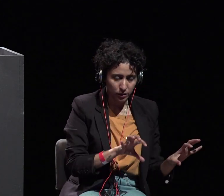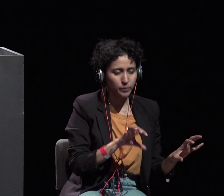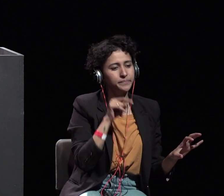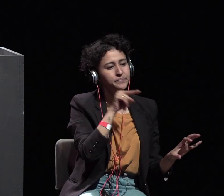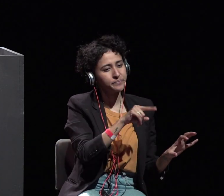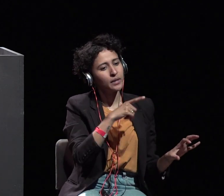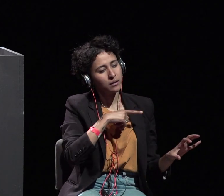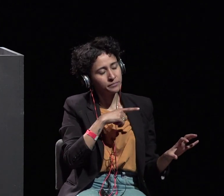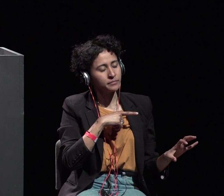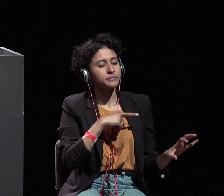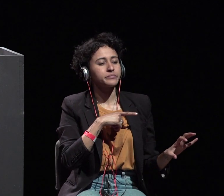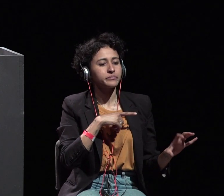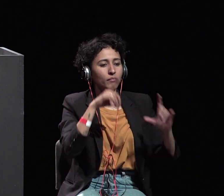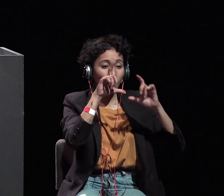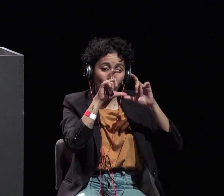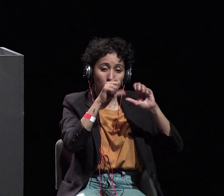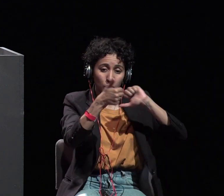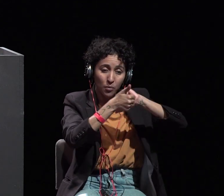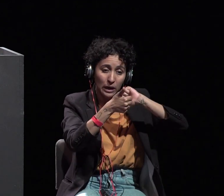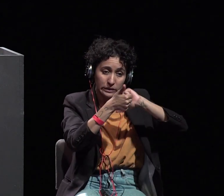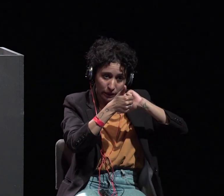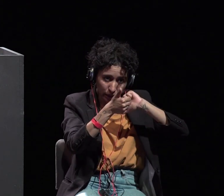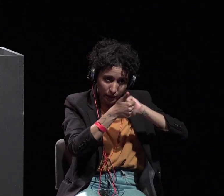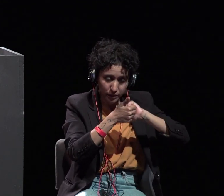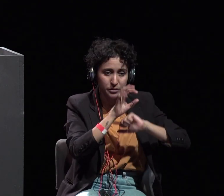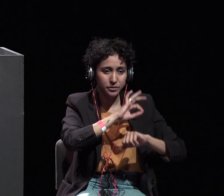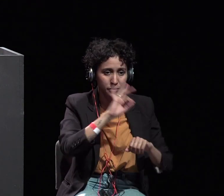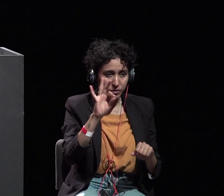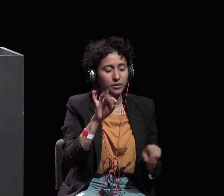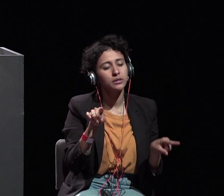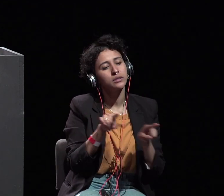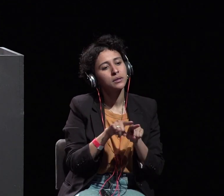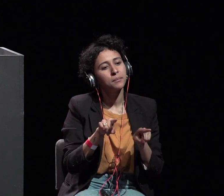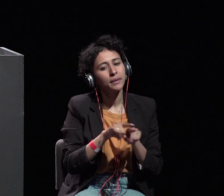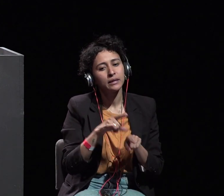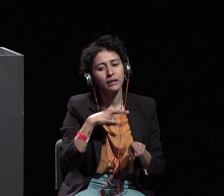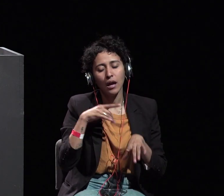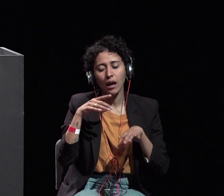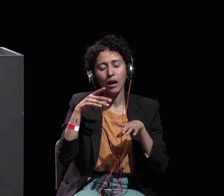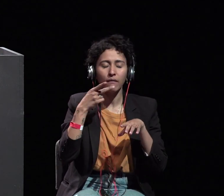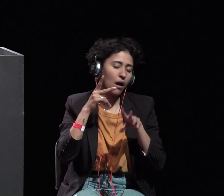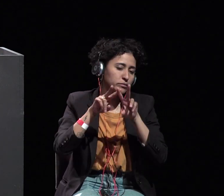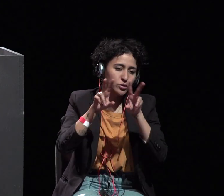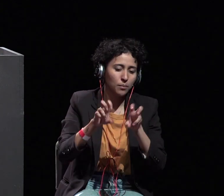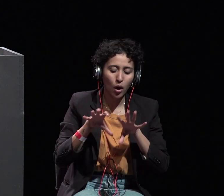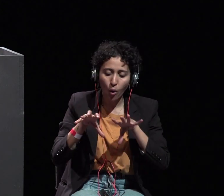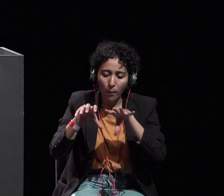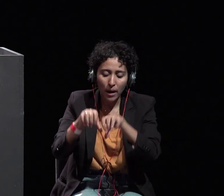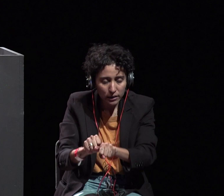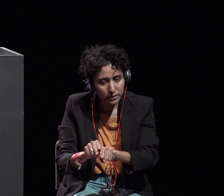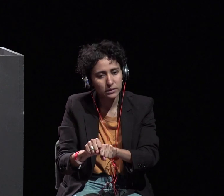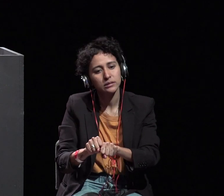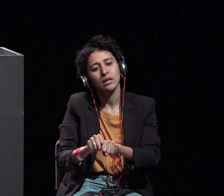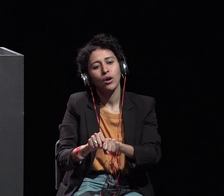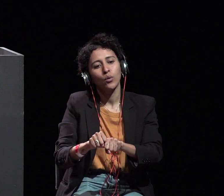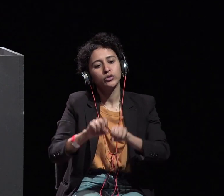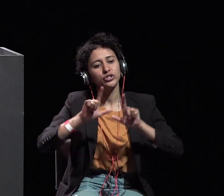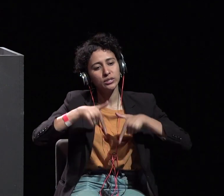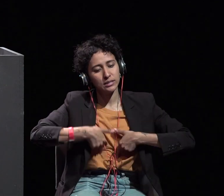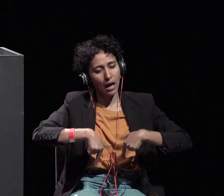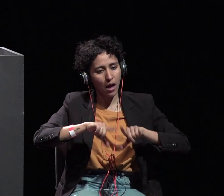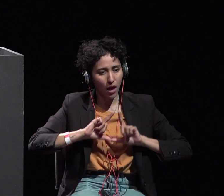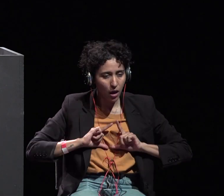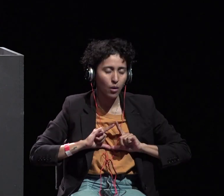of Palestinians and Israeli settlers without highlighting the power dynamics between the two groups, and how it references only the Hebrew names